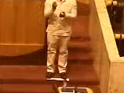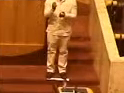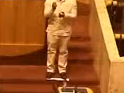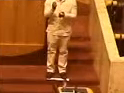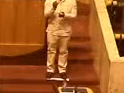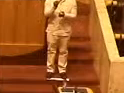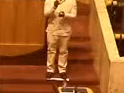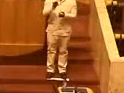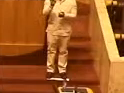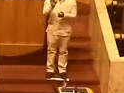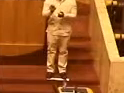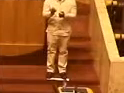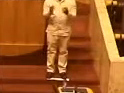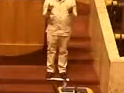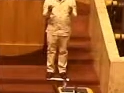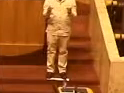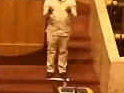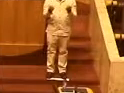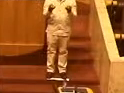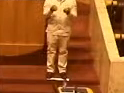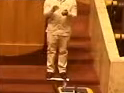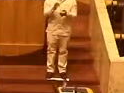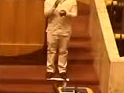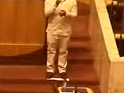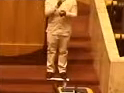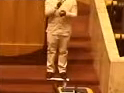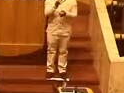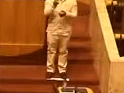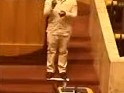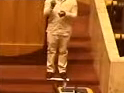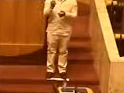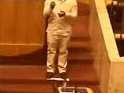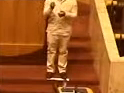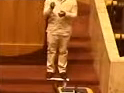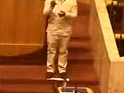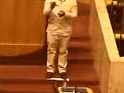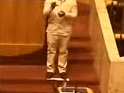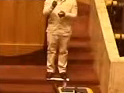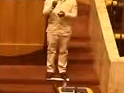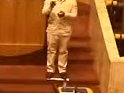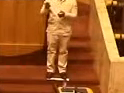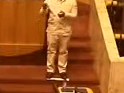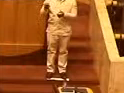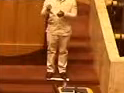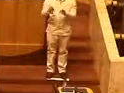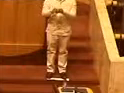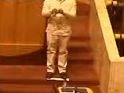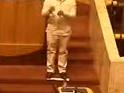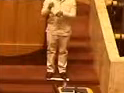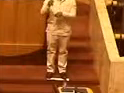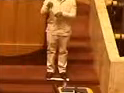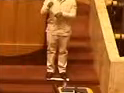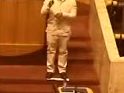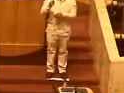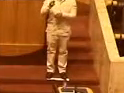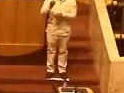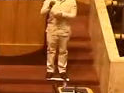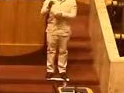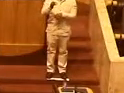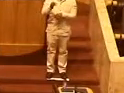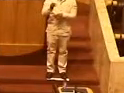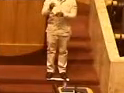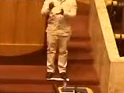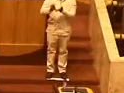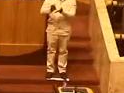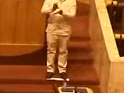is 405 million, whilst our PRMG allocated budget is